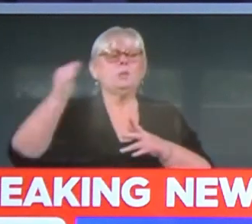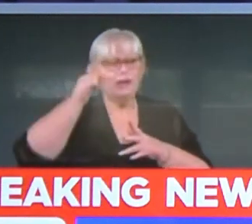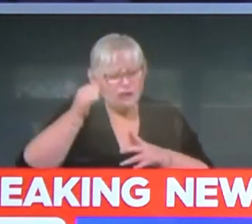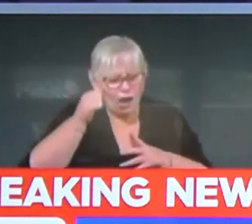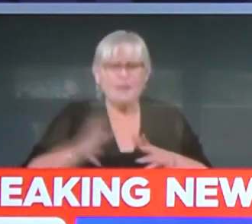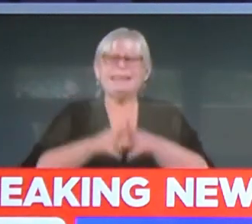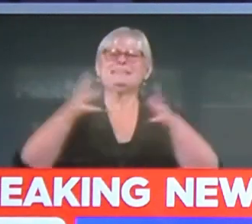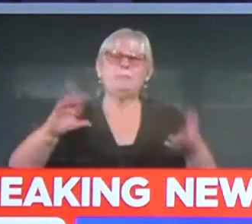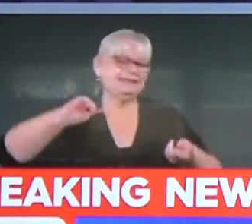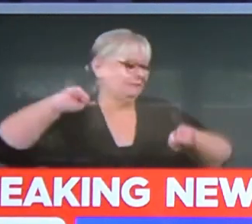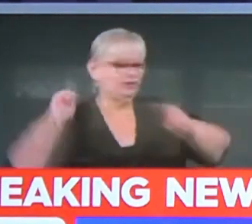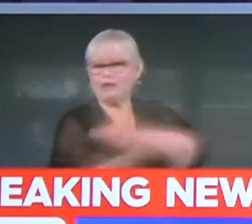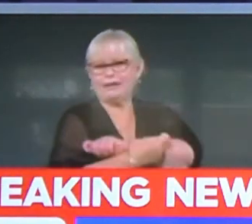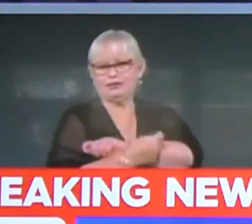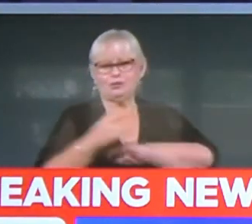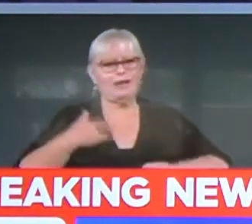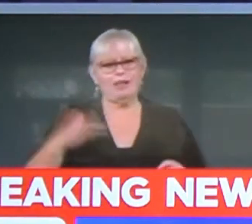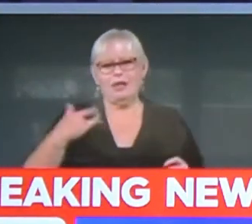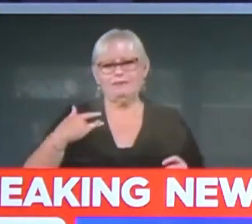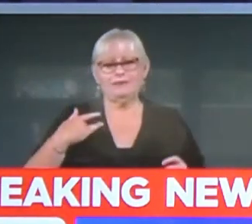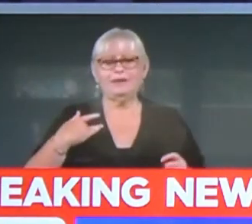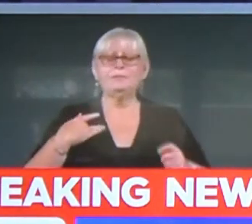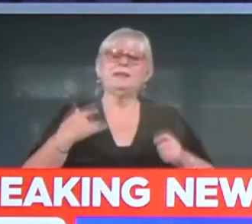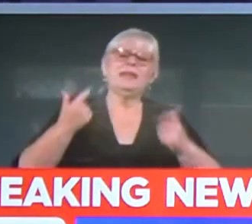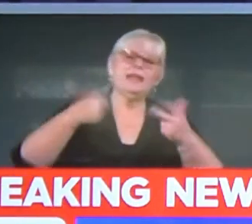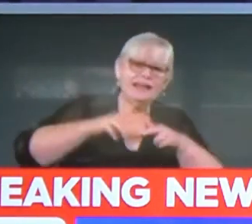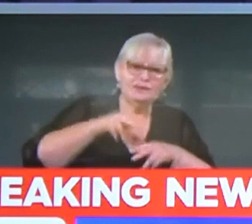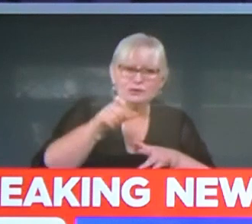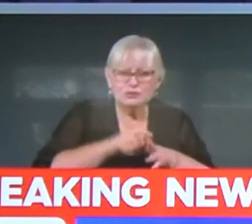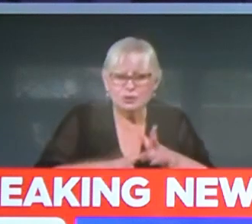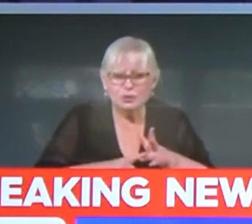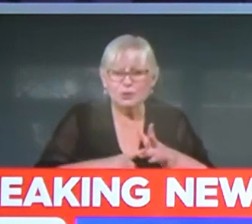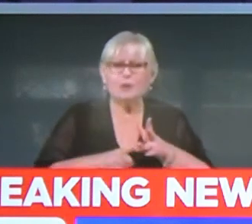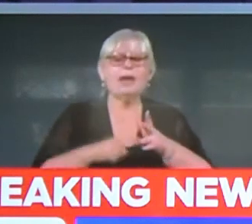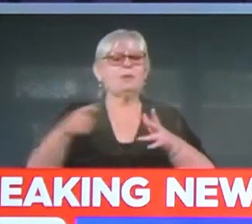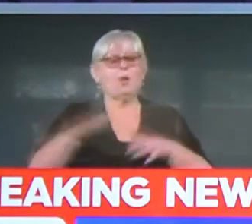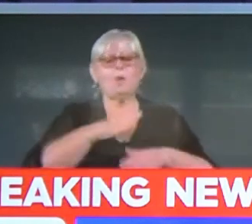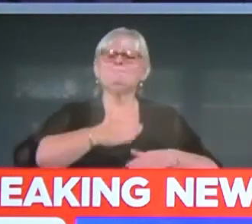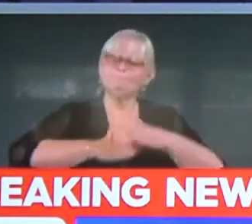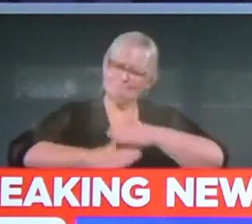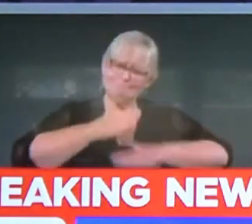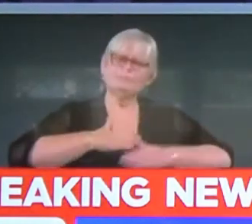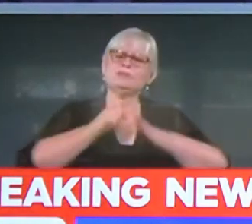a massive change to our lives. But if we do it, and we do it consistently,